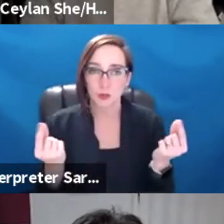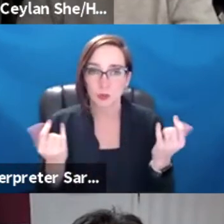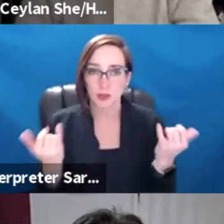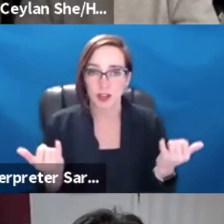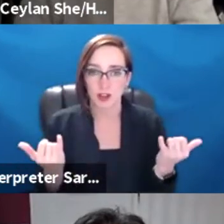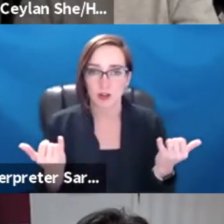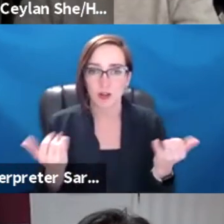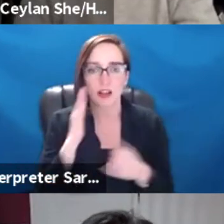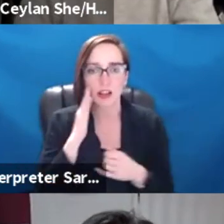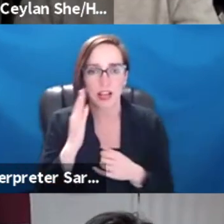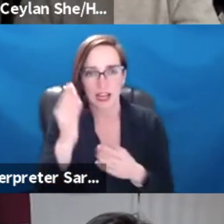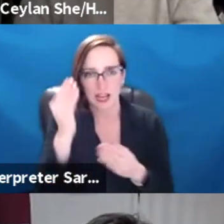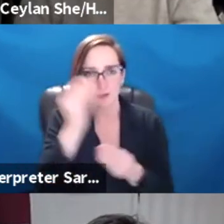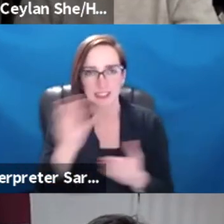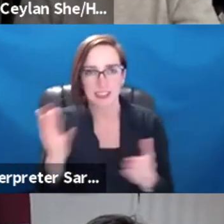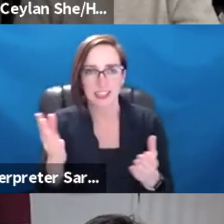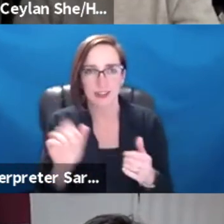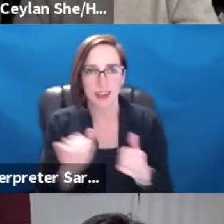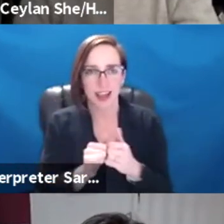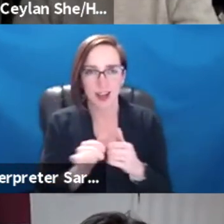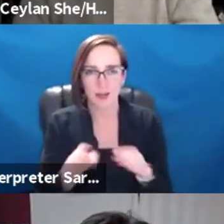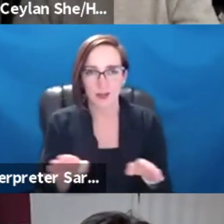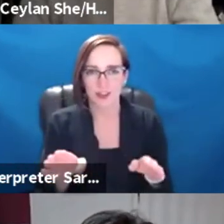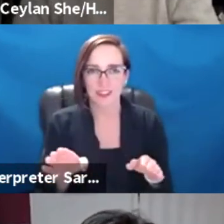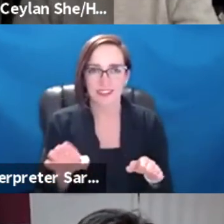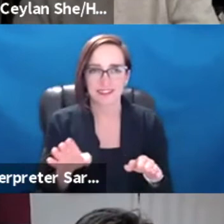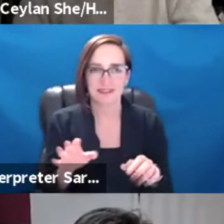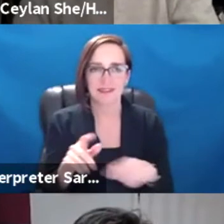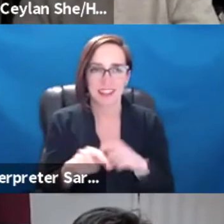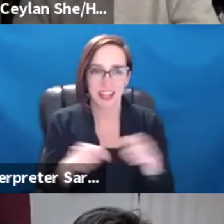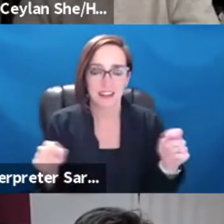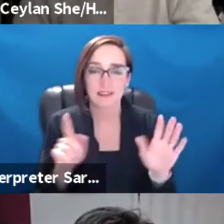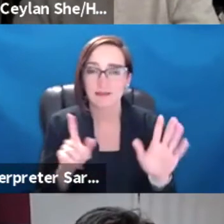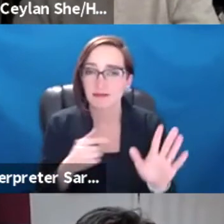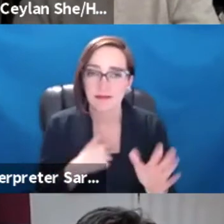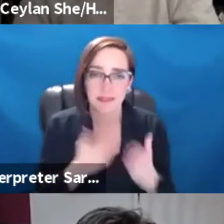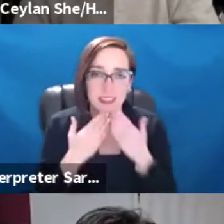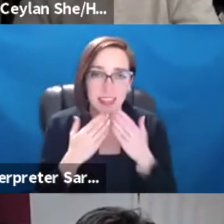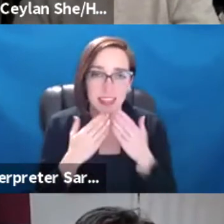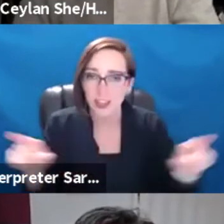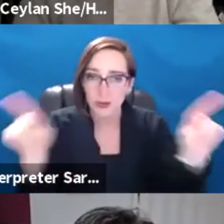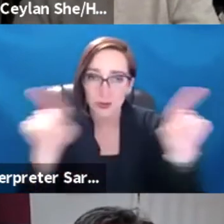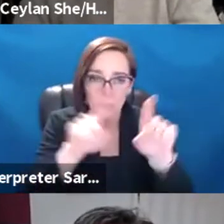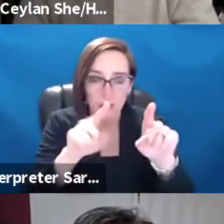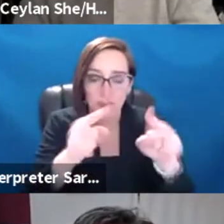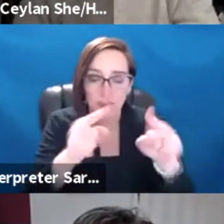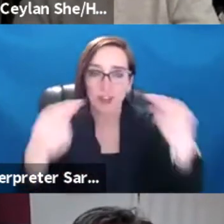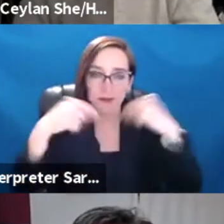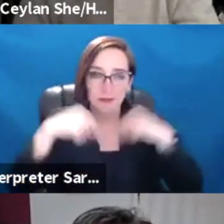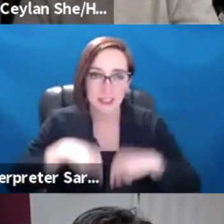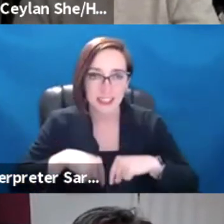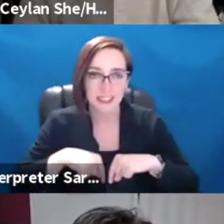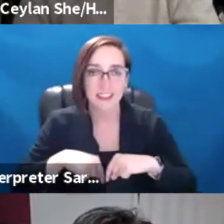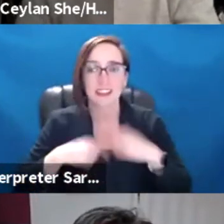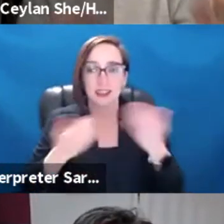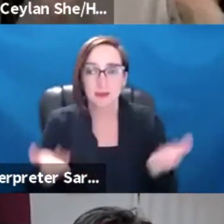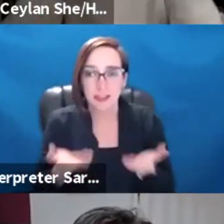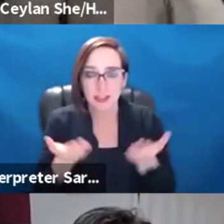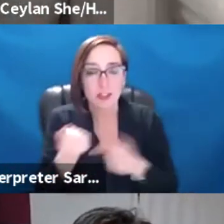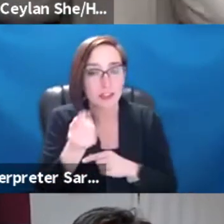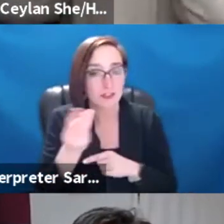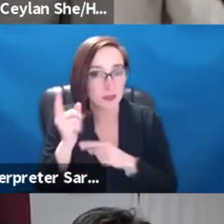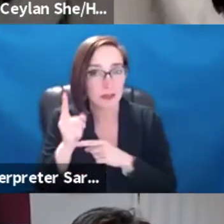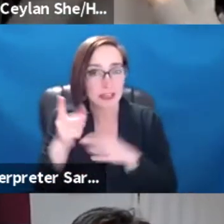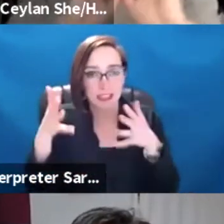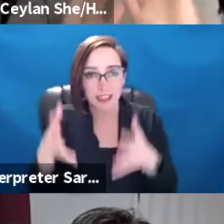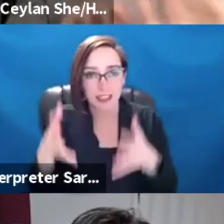tell you how this is going to end just now. I thank each of you. Thank you for being here. We have a few more minutes, and I